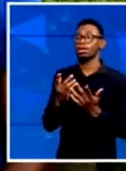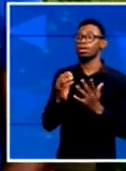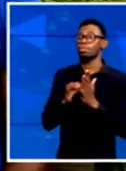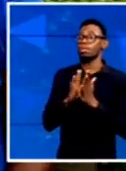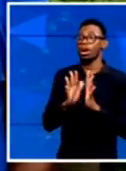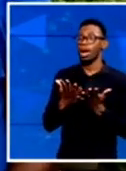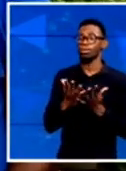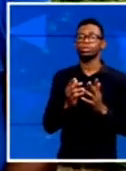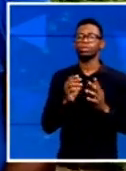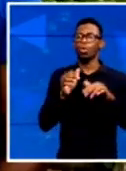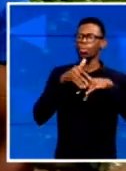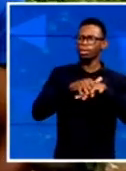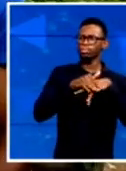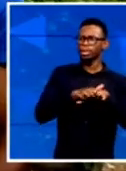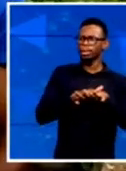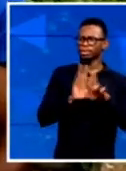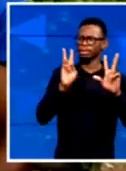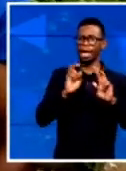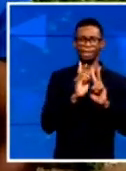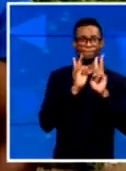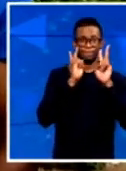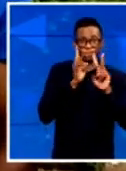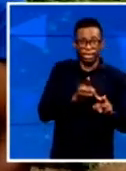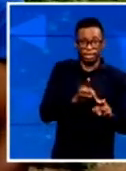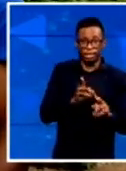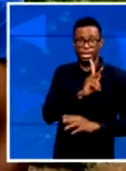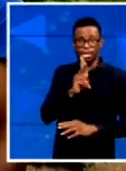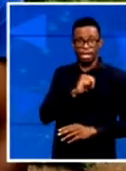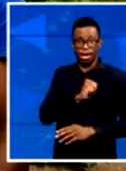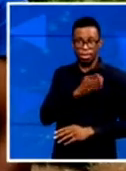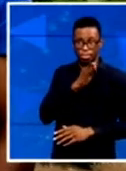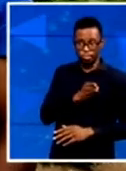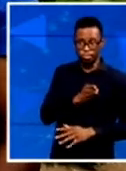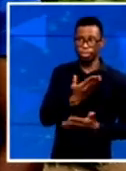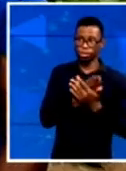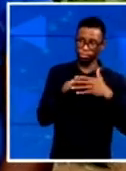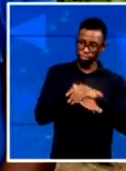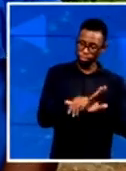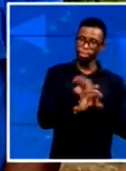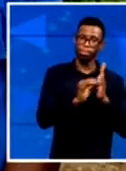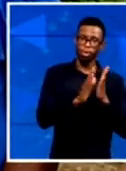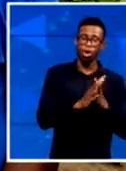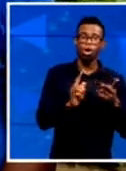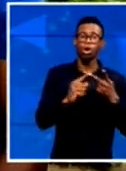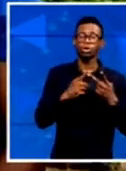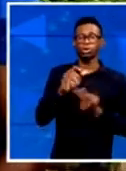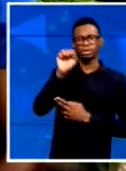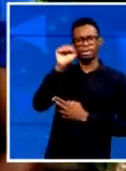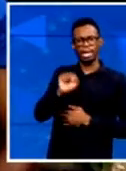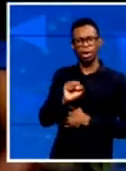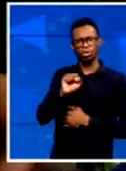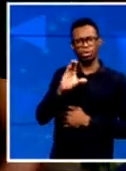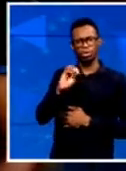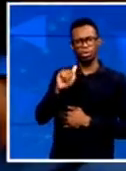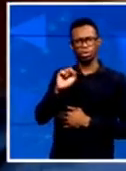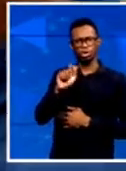Coast app, which is available. So please download it, and it's available. Let's take advantage of these tours.